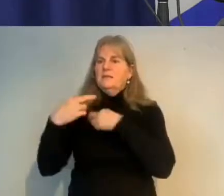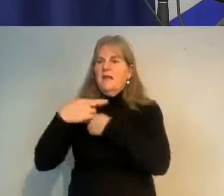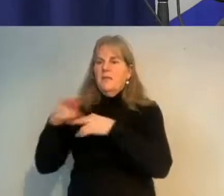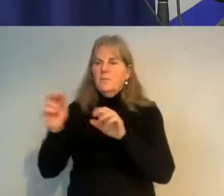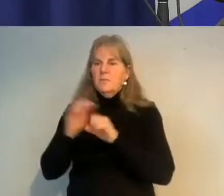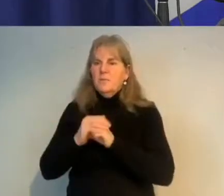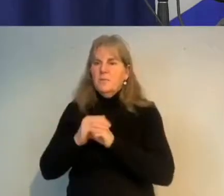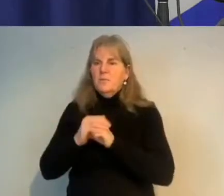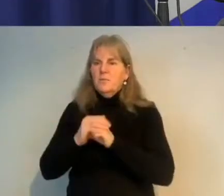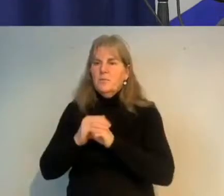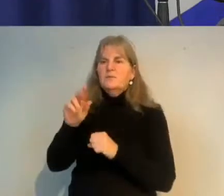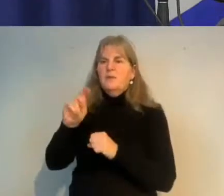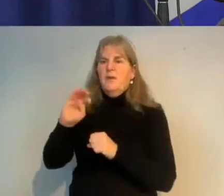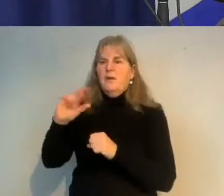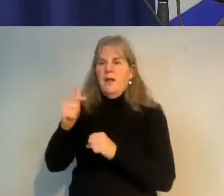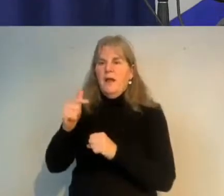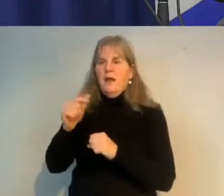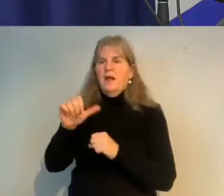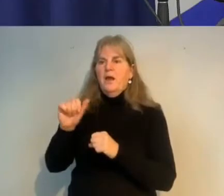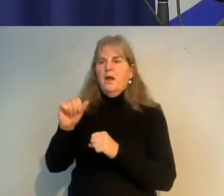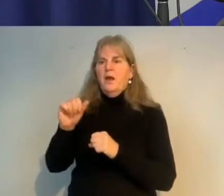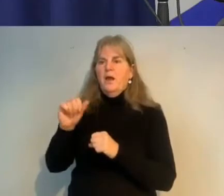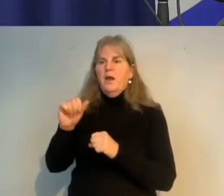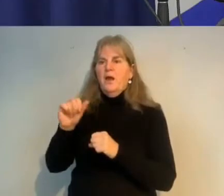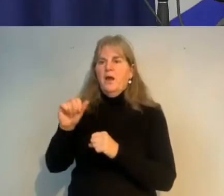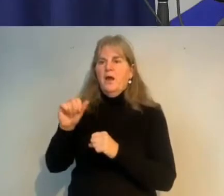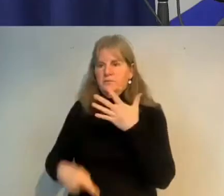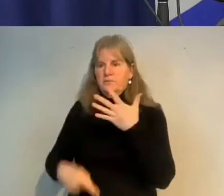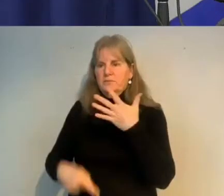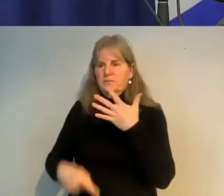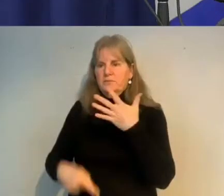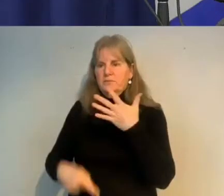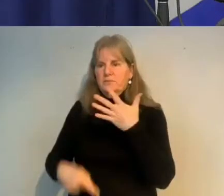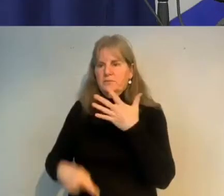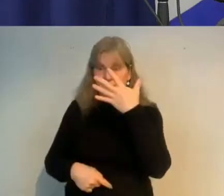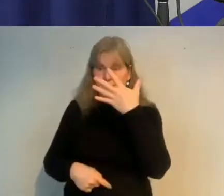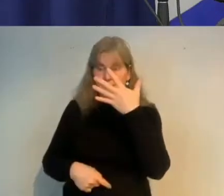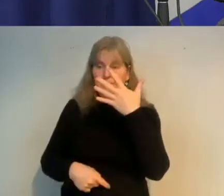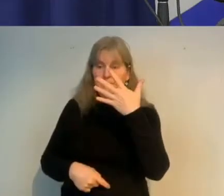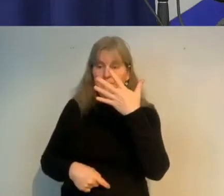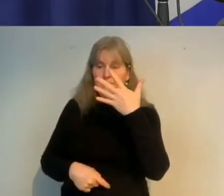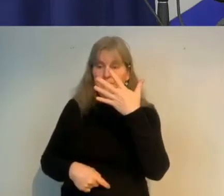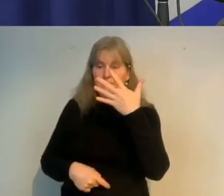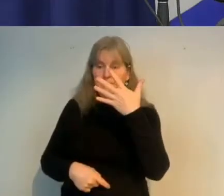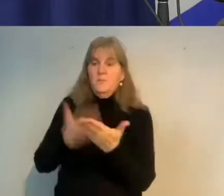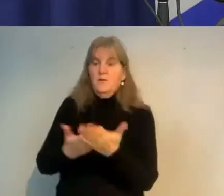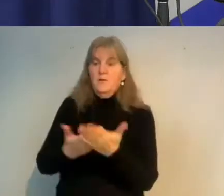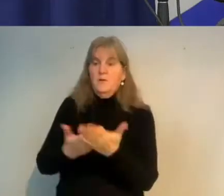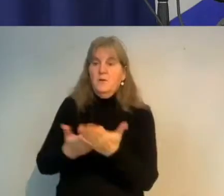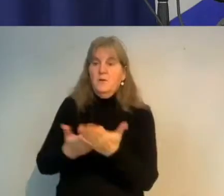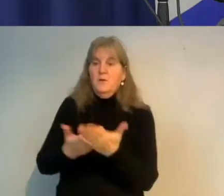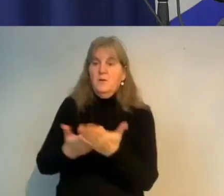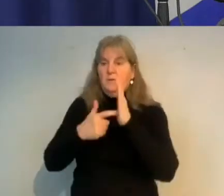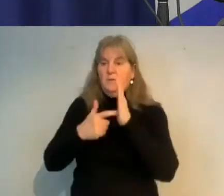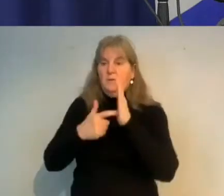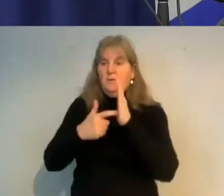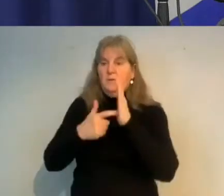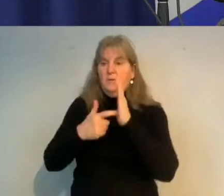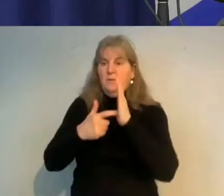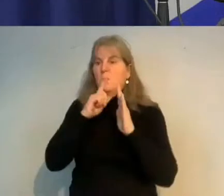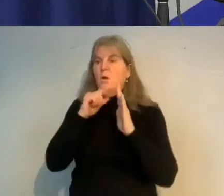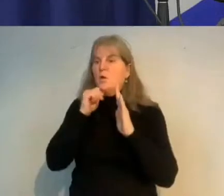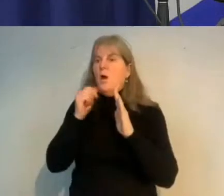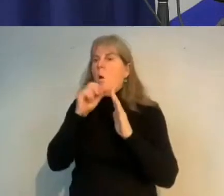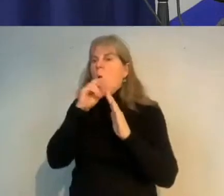arcades. At all of these places, proof of vaccination is required except for children under 12 years and